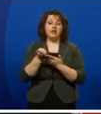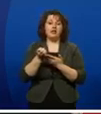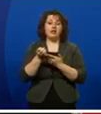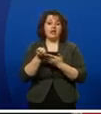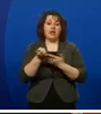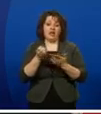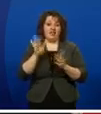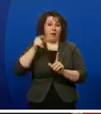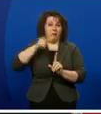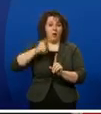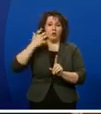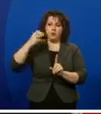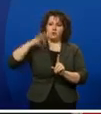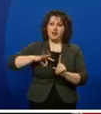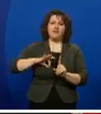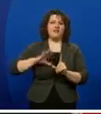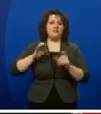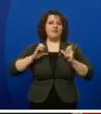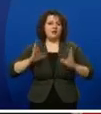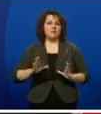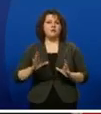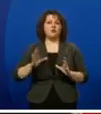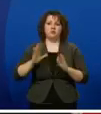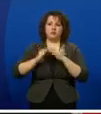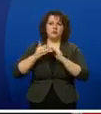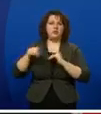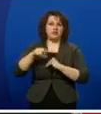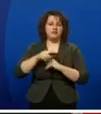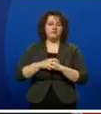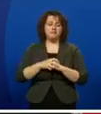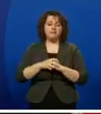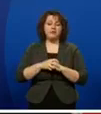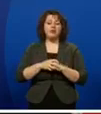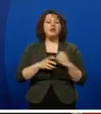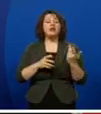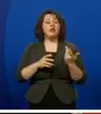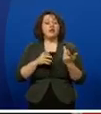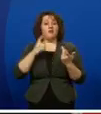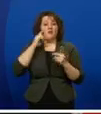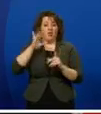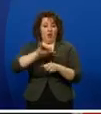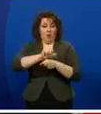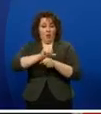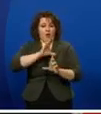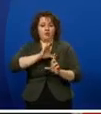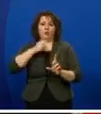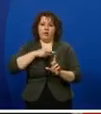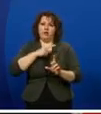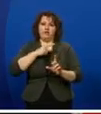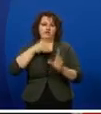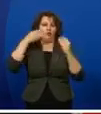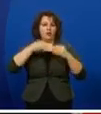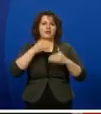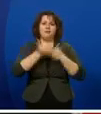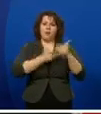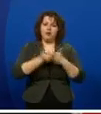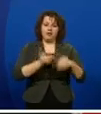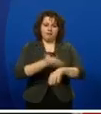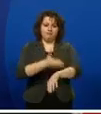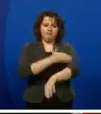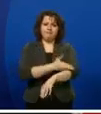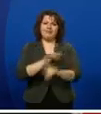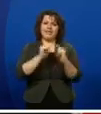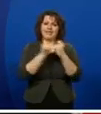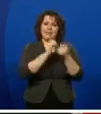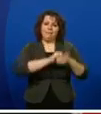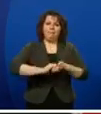our customers and our communities. In doing so, our focus is on process improvement and teamwork.